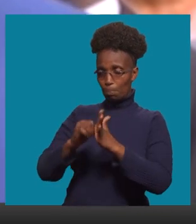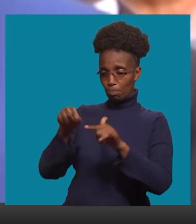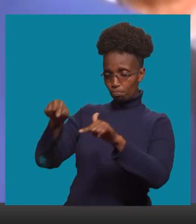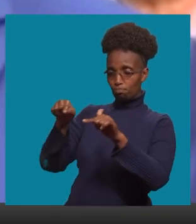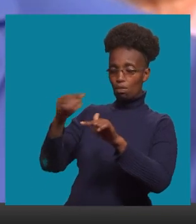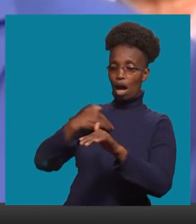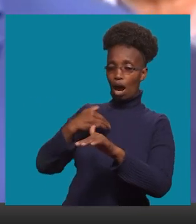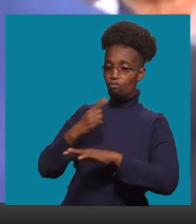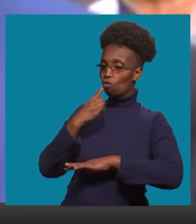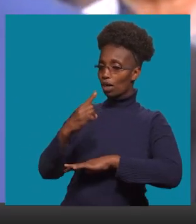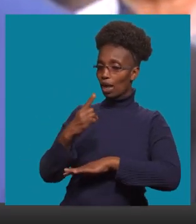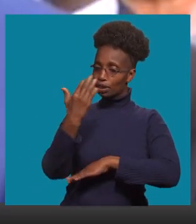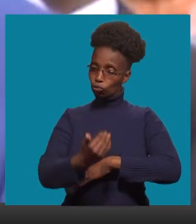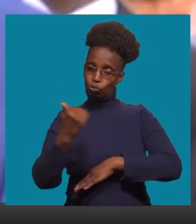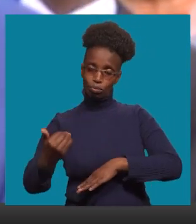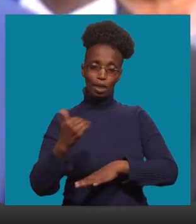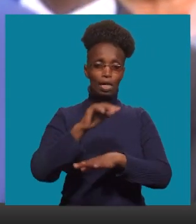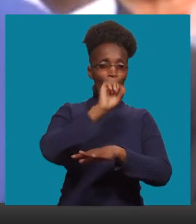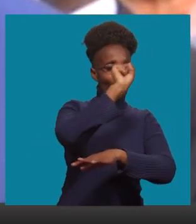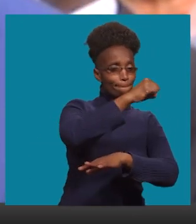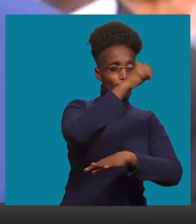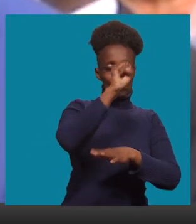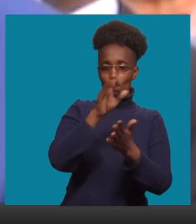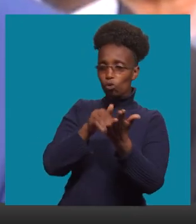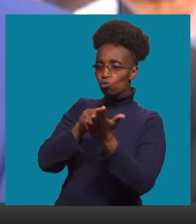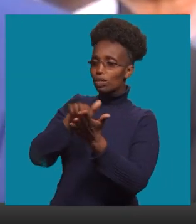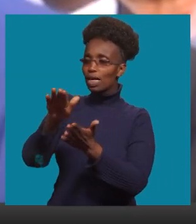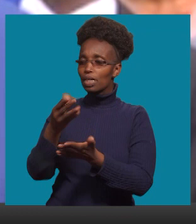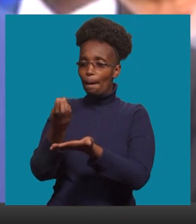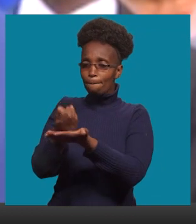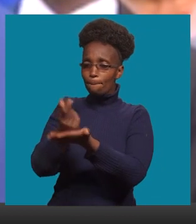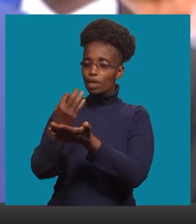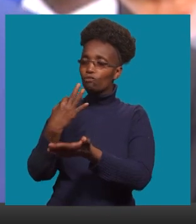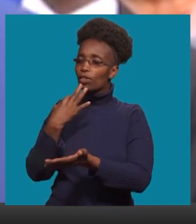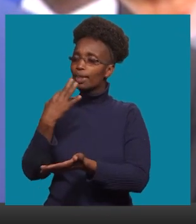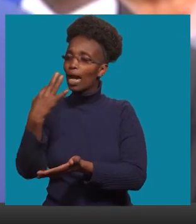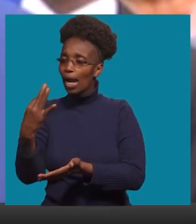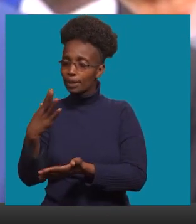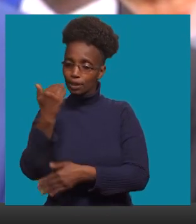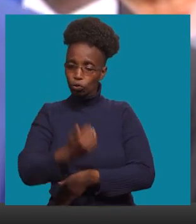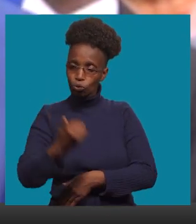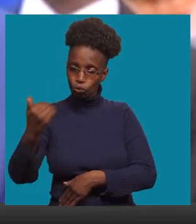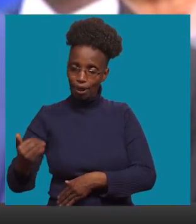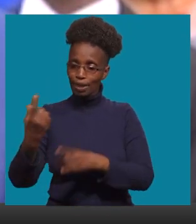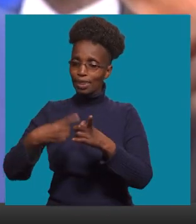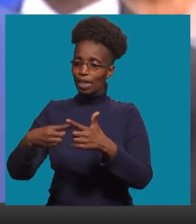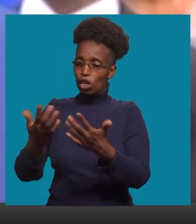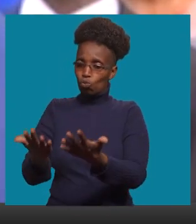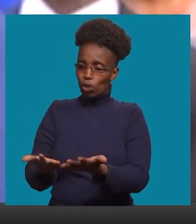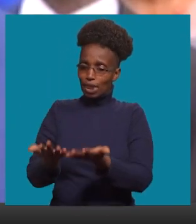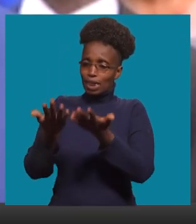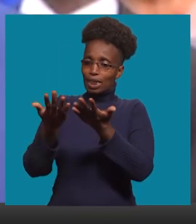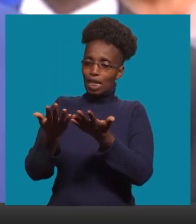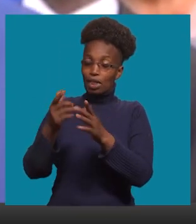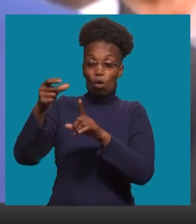children there's no way you can then send money for 300 children at the time you're sending money you elevate the